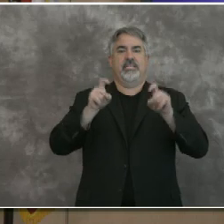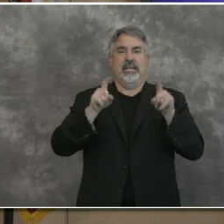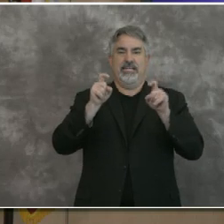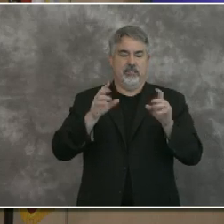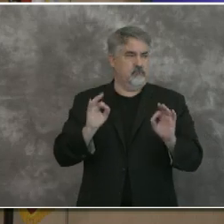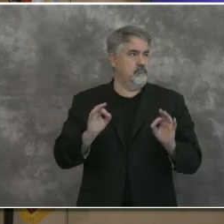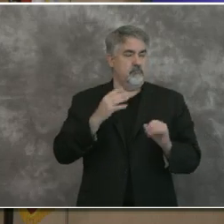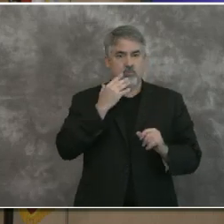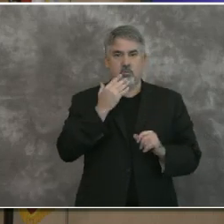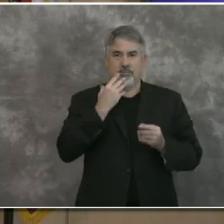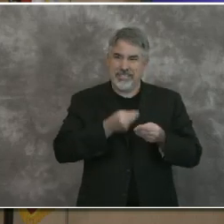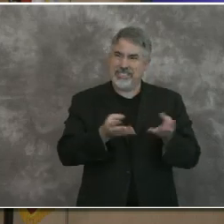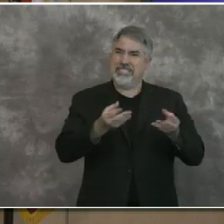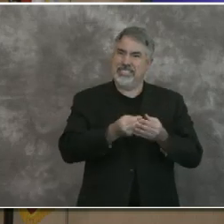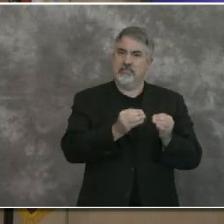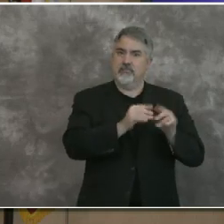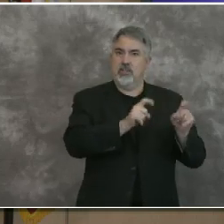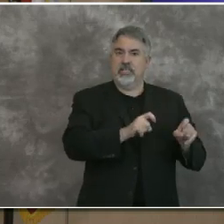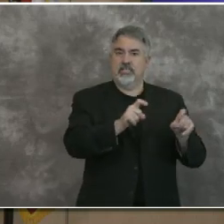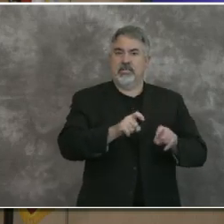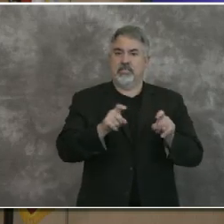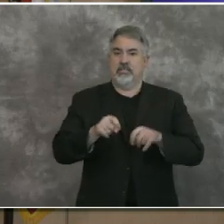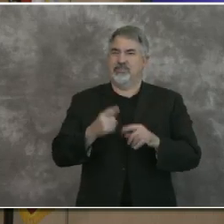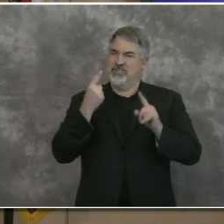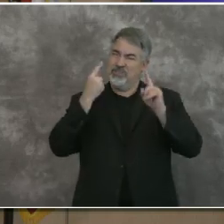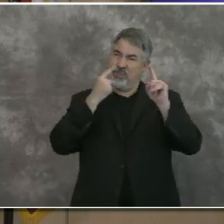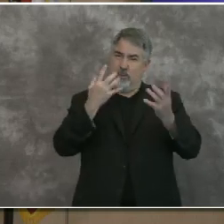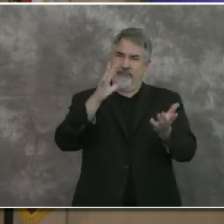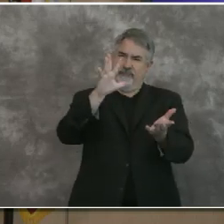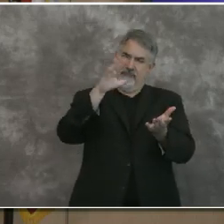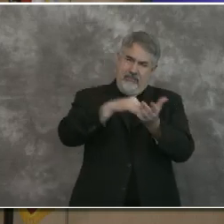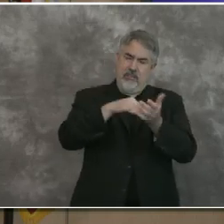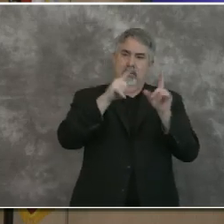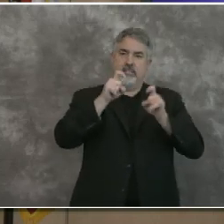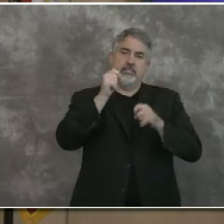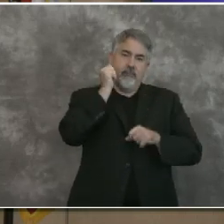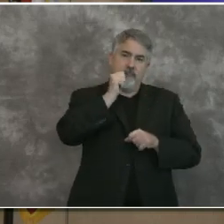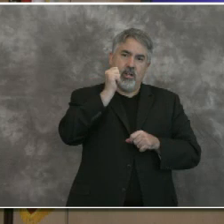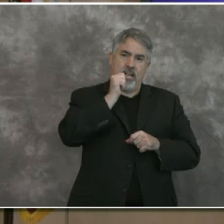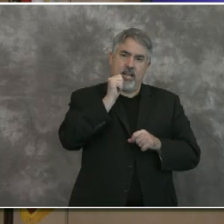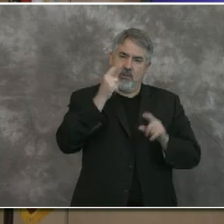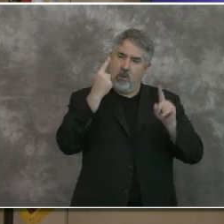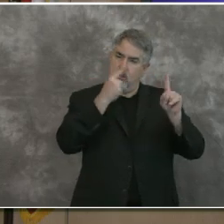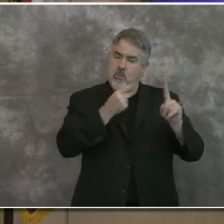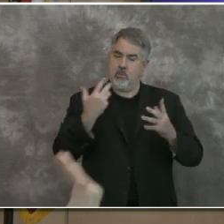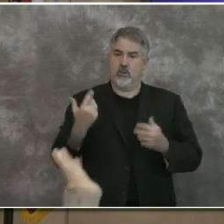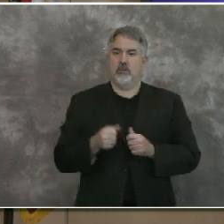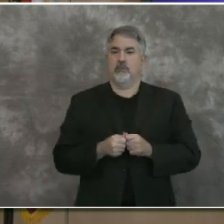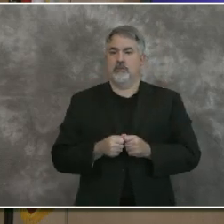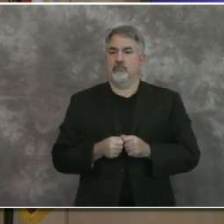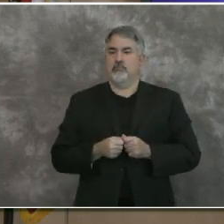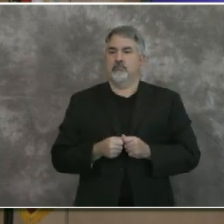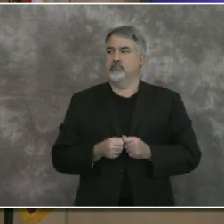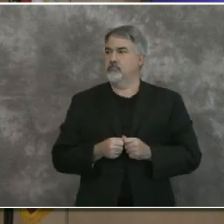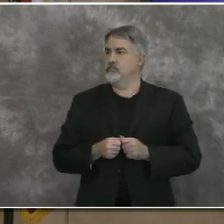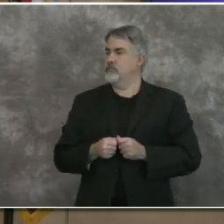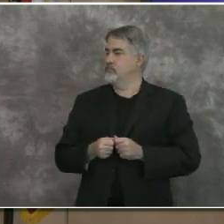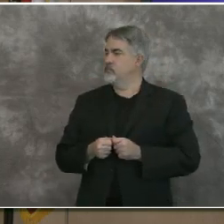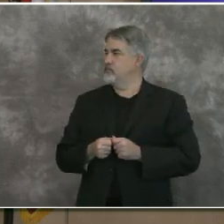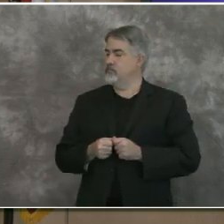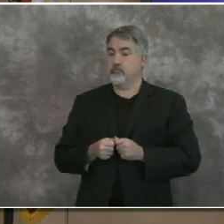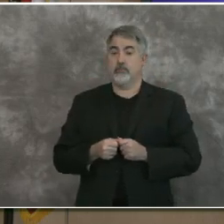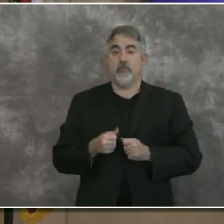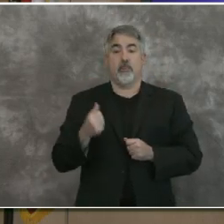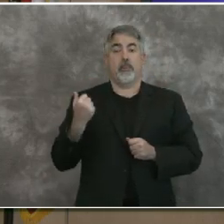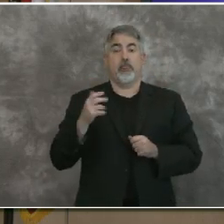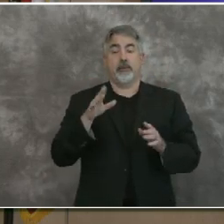into the 4,000 range, the 5,000 range where our present goal is, and then continue to go beyond. Today, our numbers are down a little